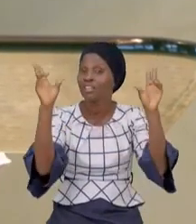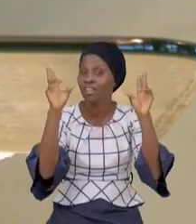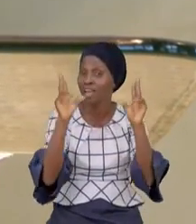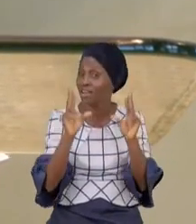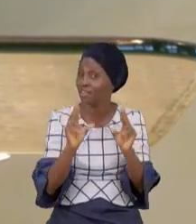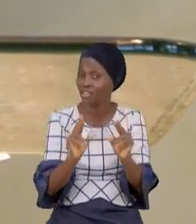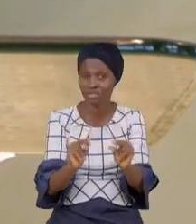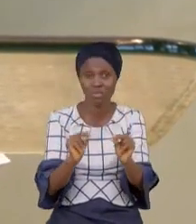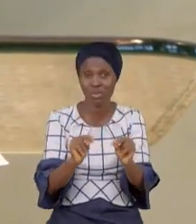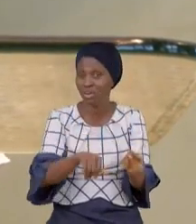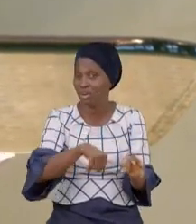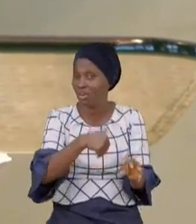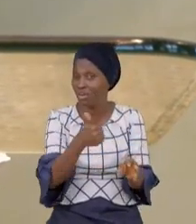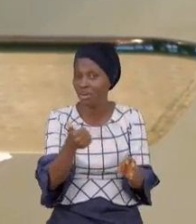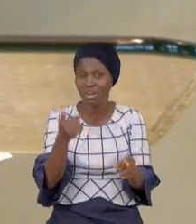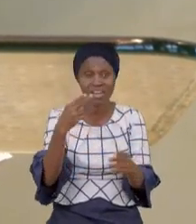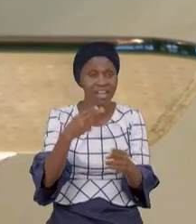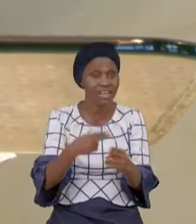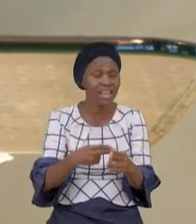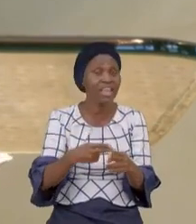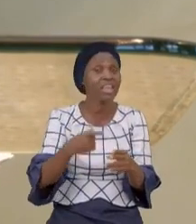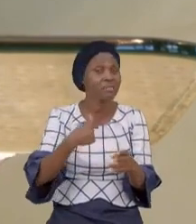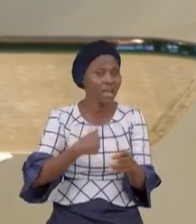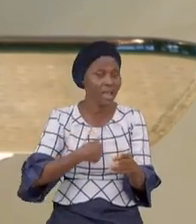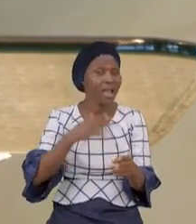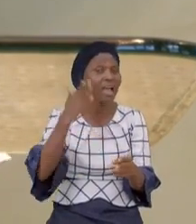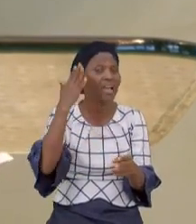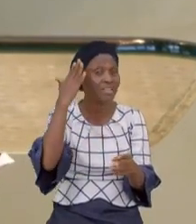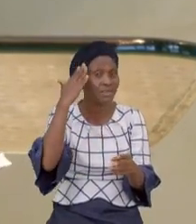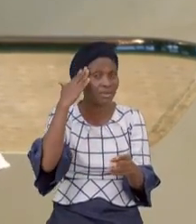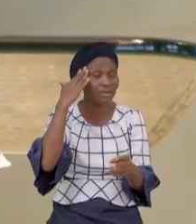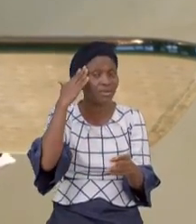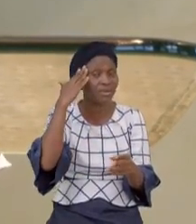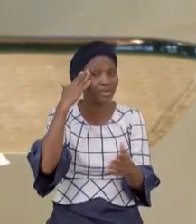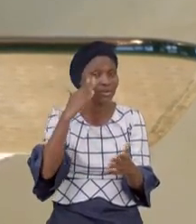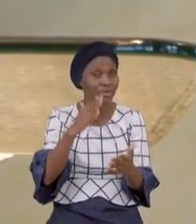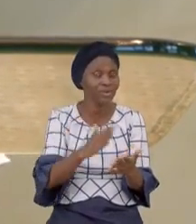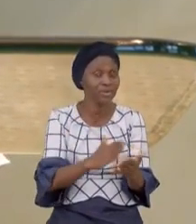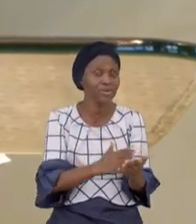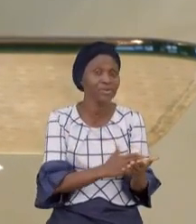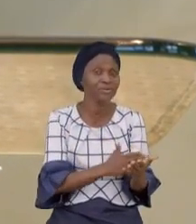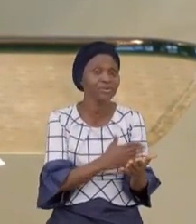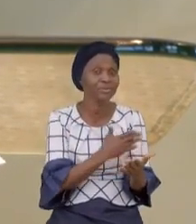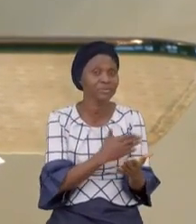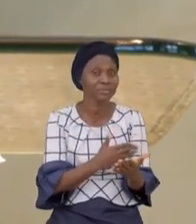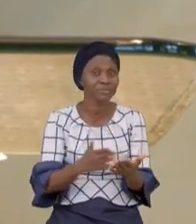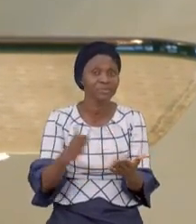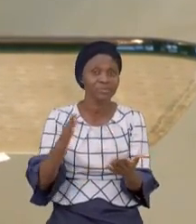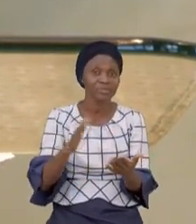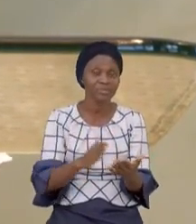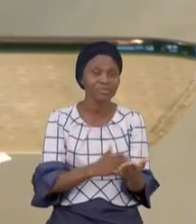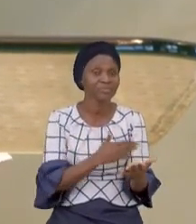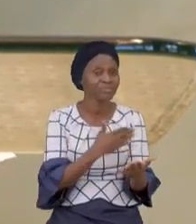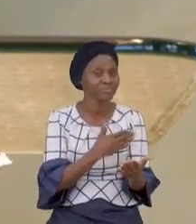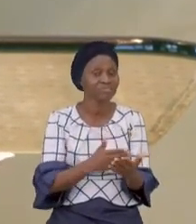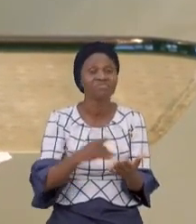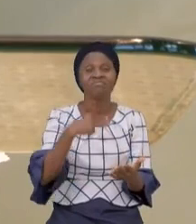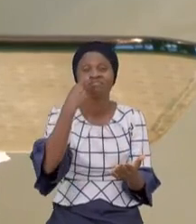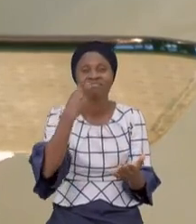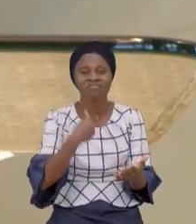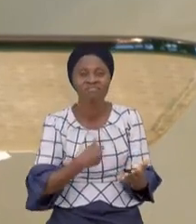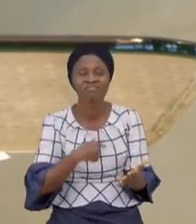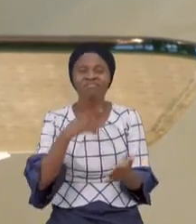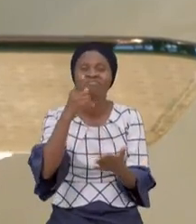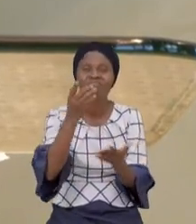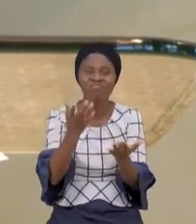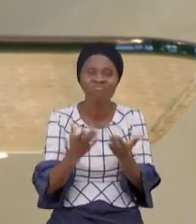Jesus. There is no other name I know. Tell me what you have if you